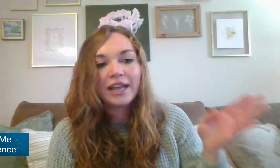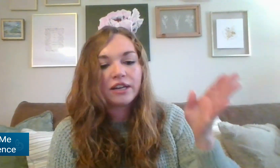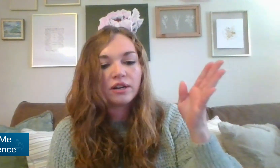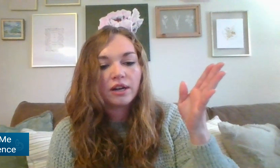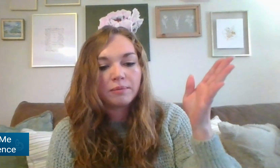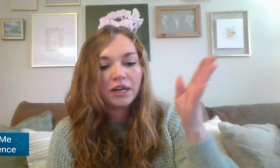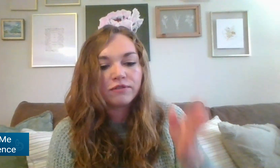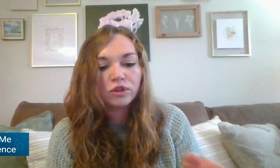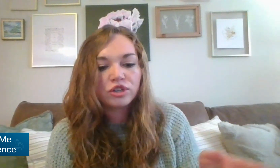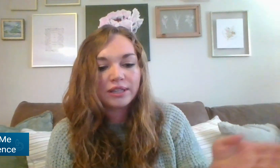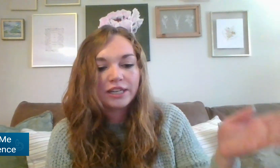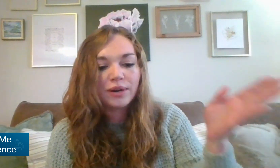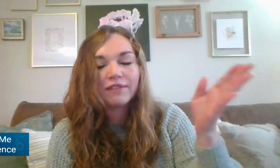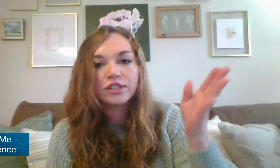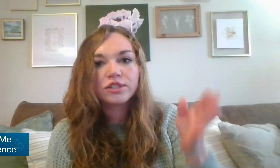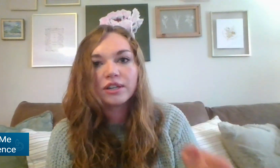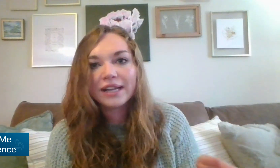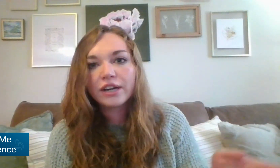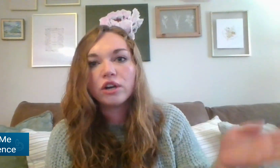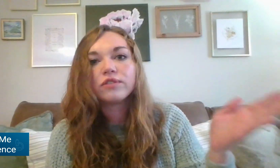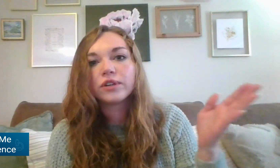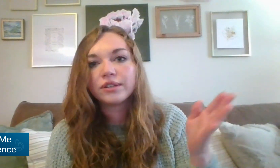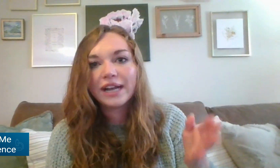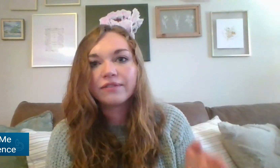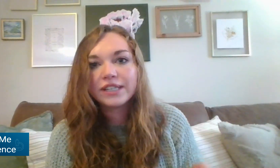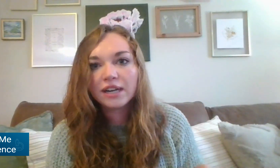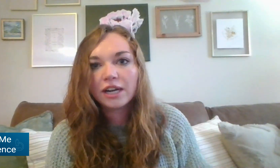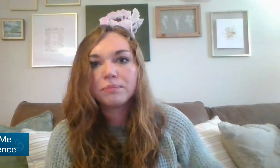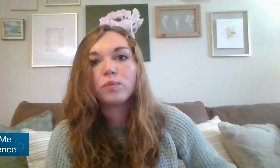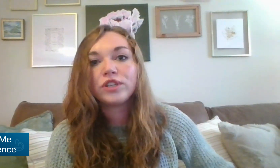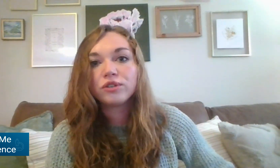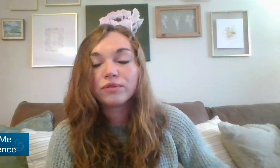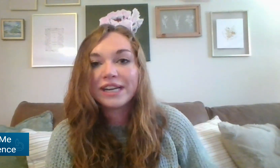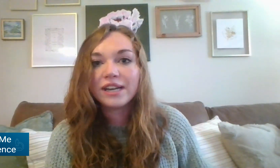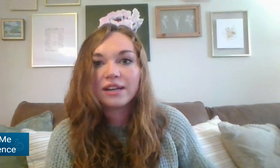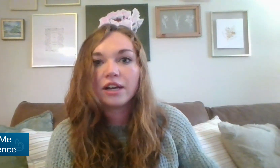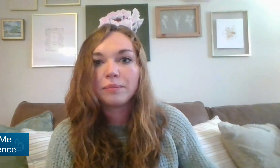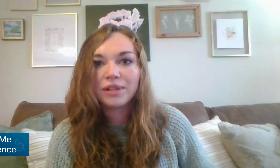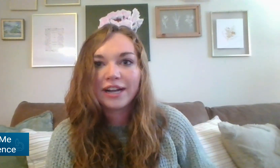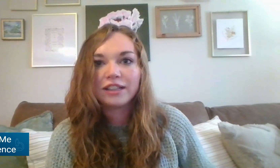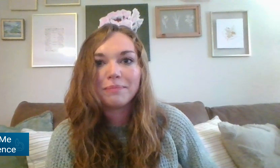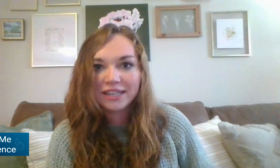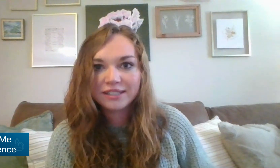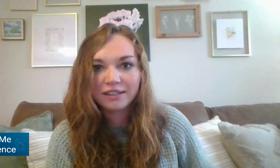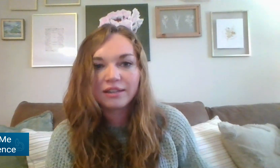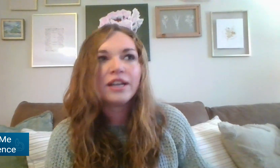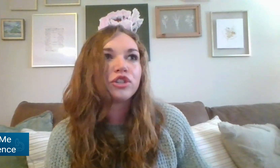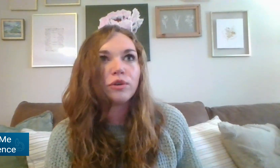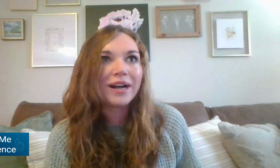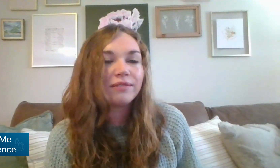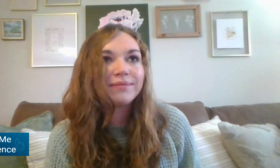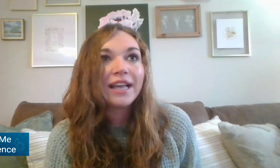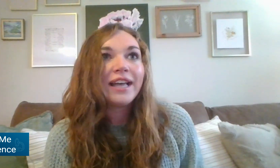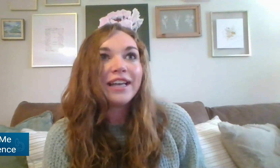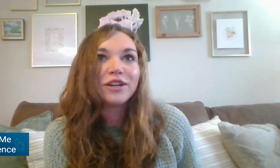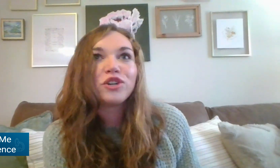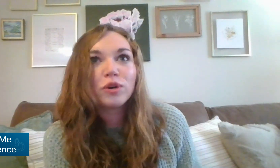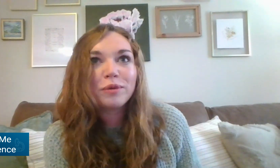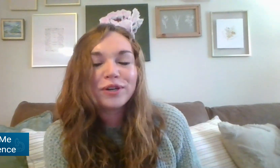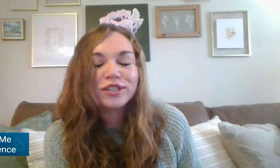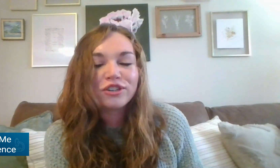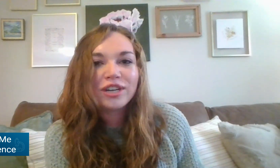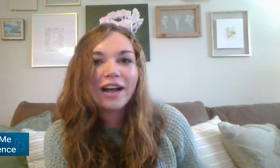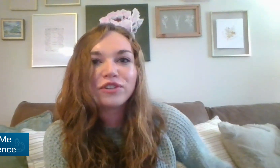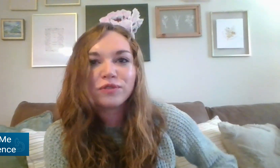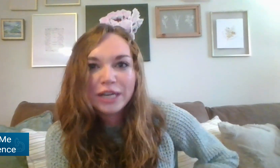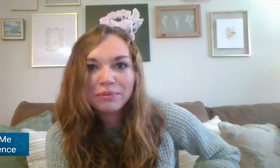bedridden, and unfortunately you have to start that over every time when you're reapplying the medicine. So about a